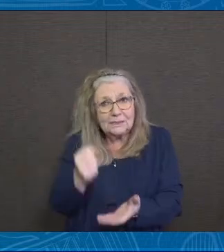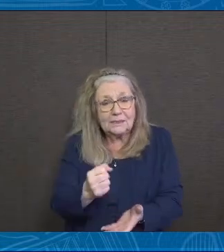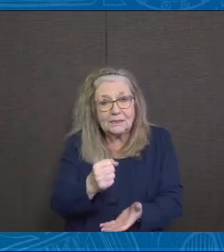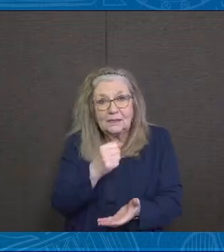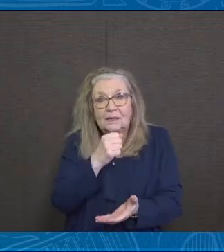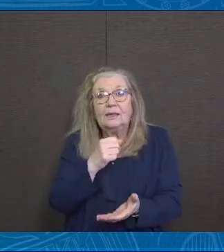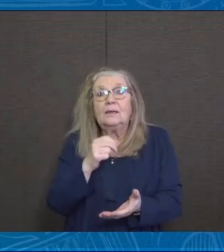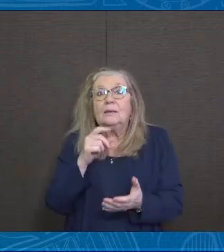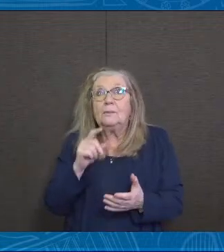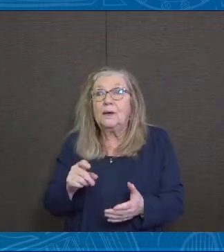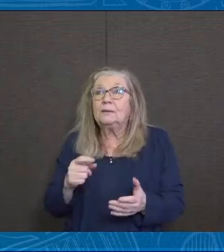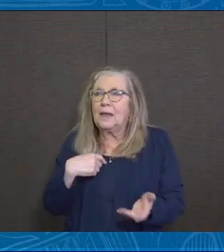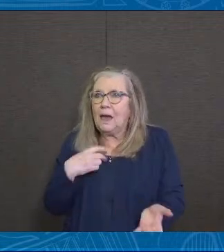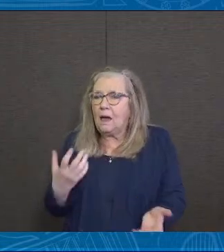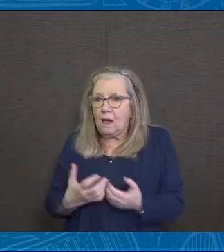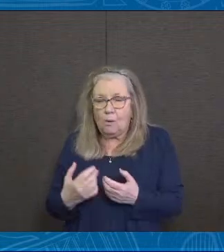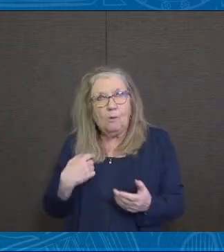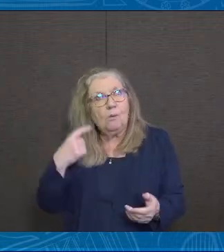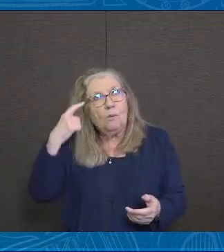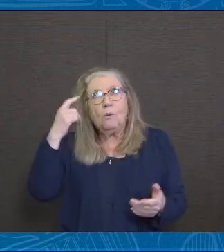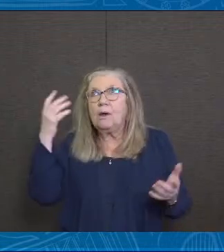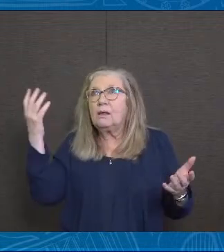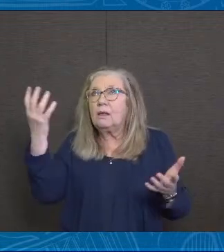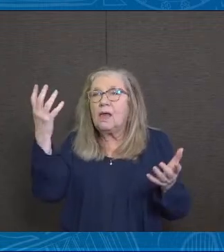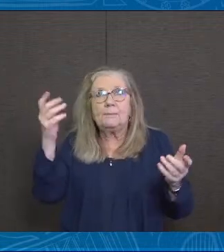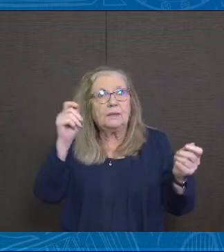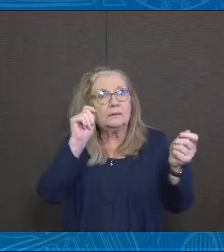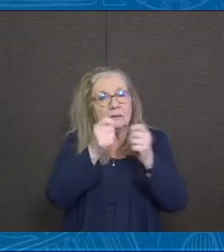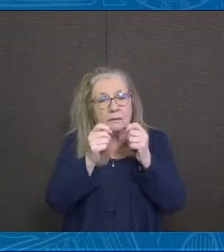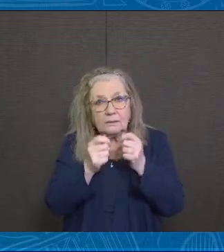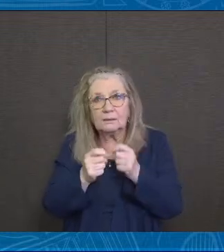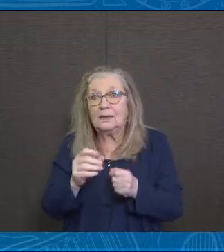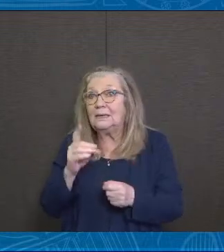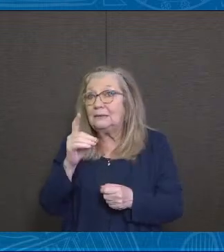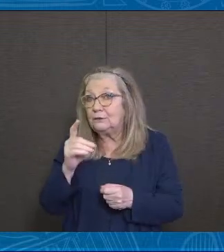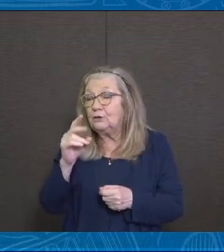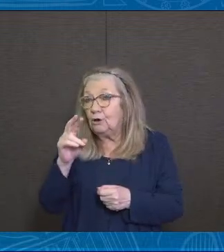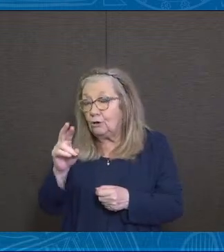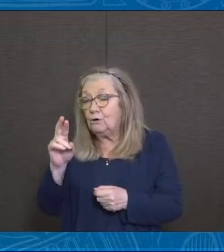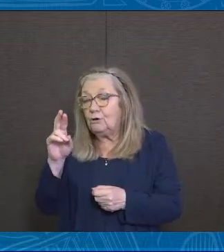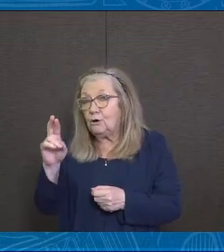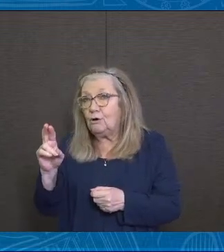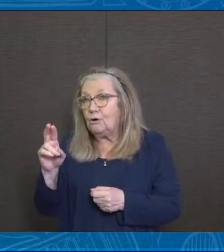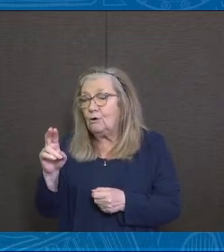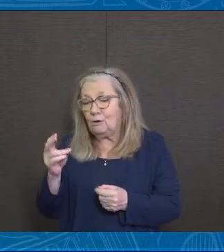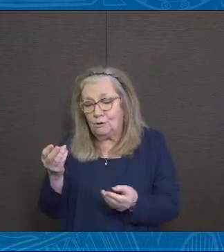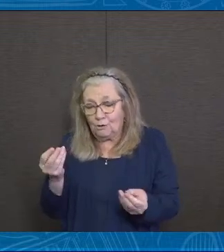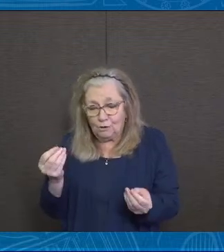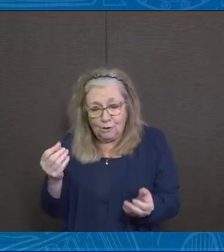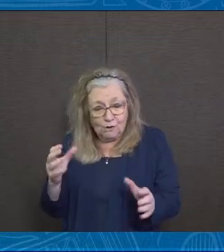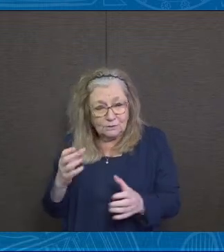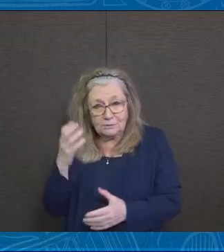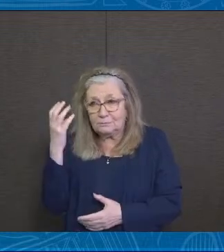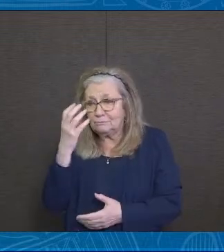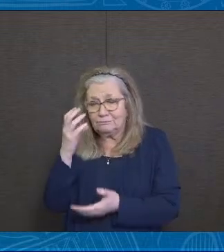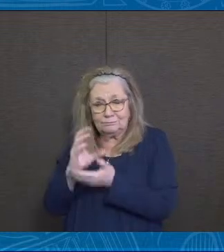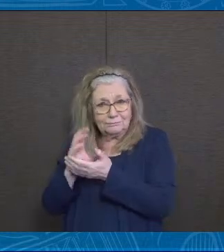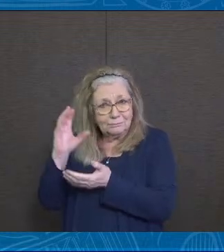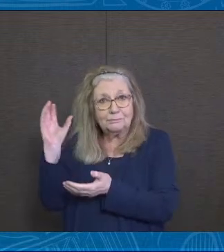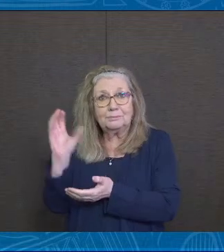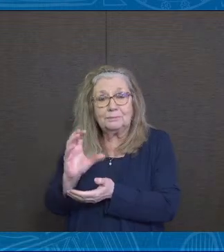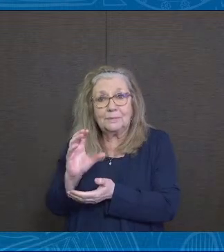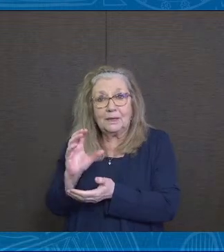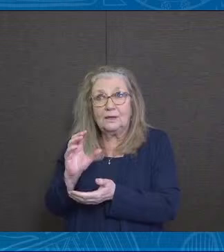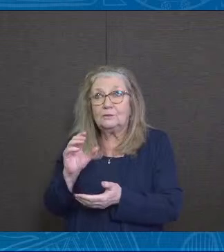cost of climate adaptation and disaster risk reduction is substantial and chews away the already